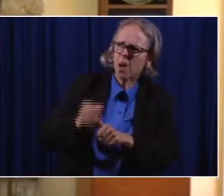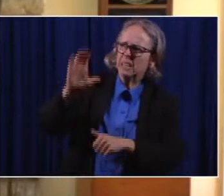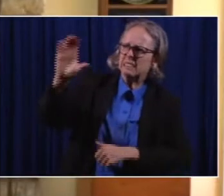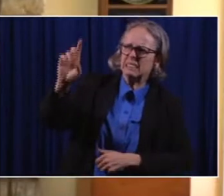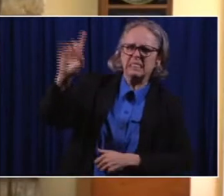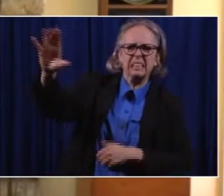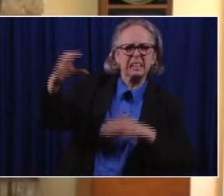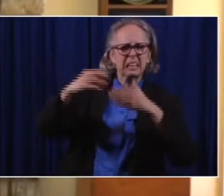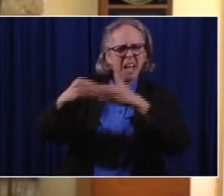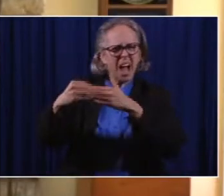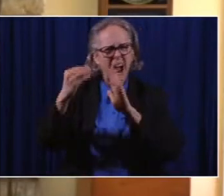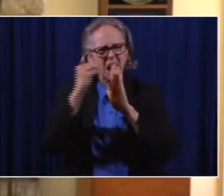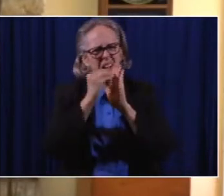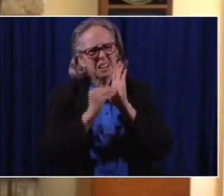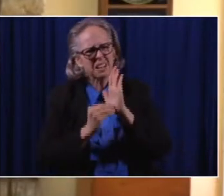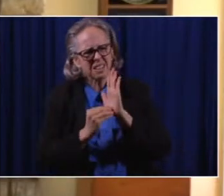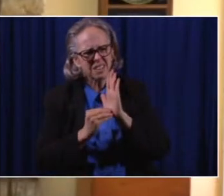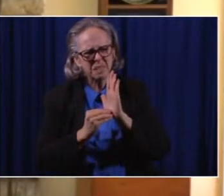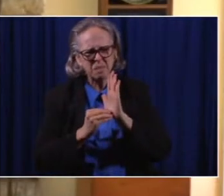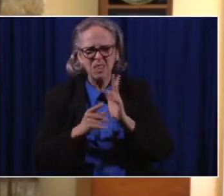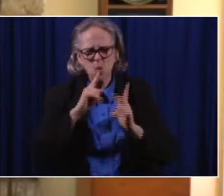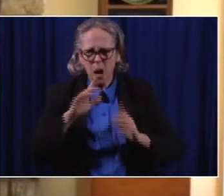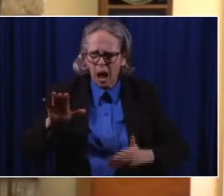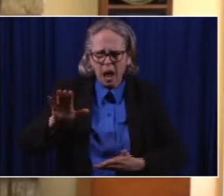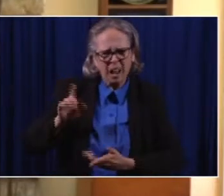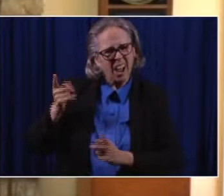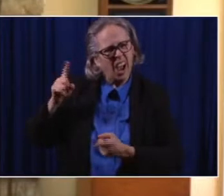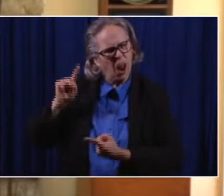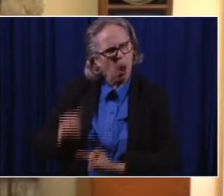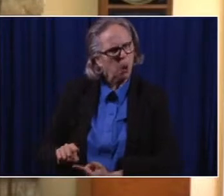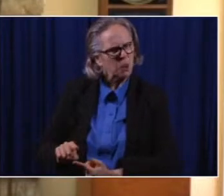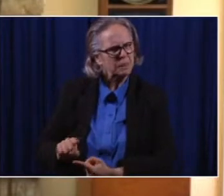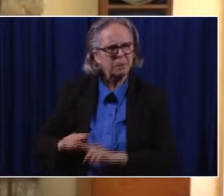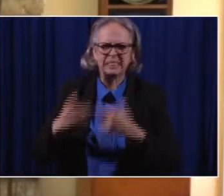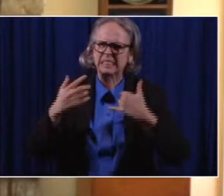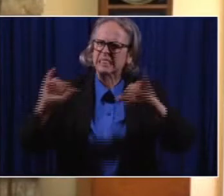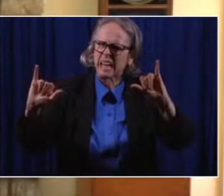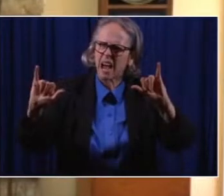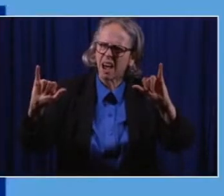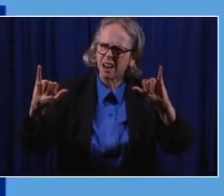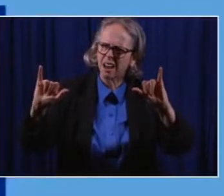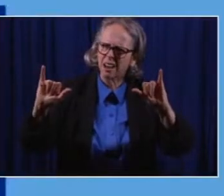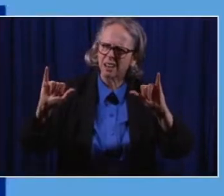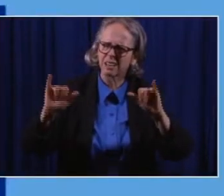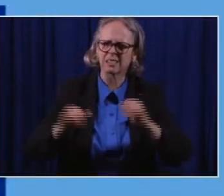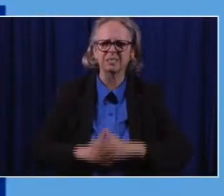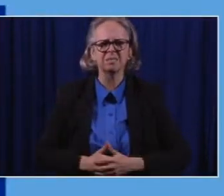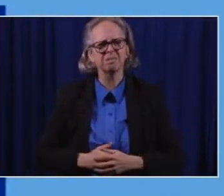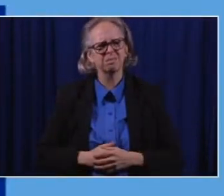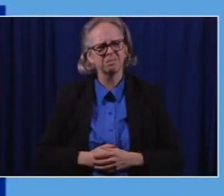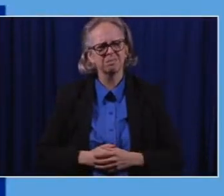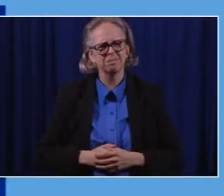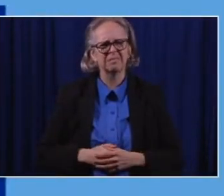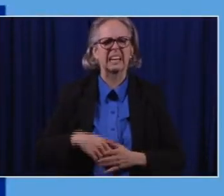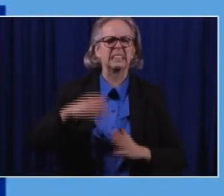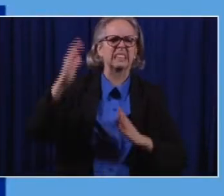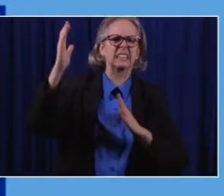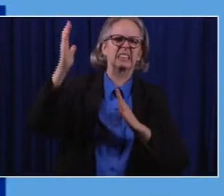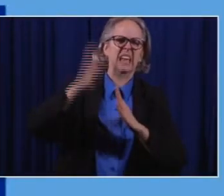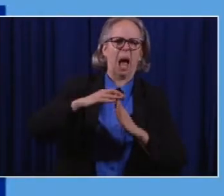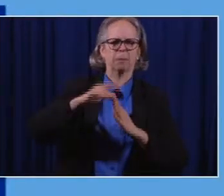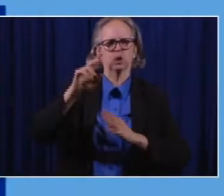our lowest county. Michael, let's go to the next one. This is the top 20. And again, when you look at these